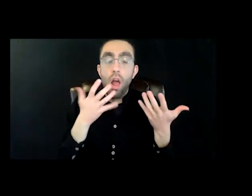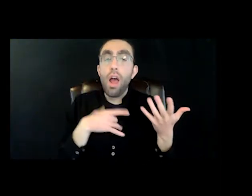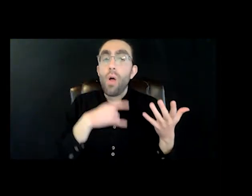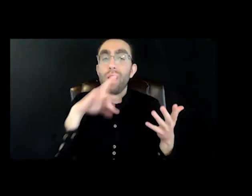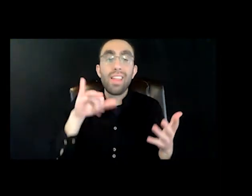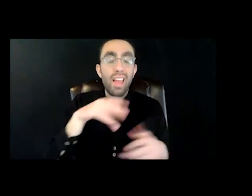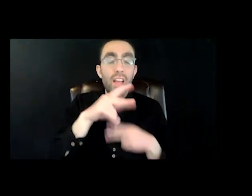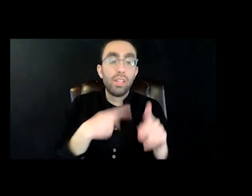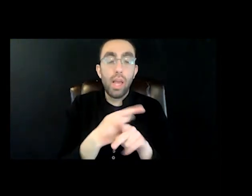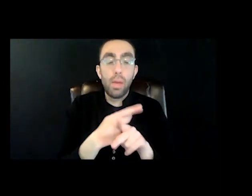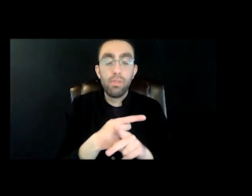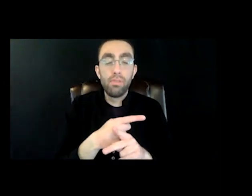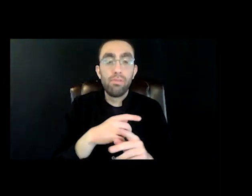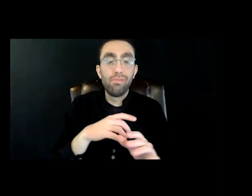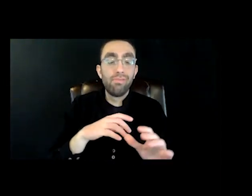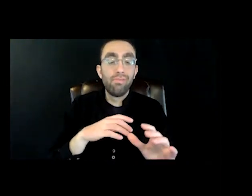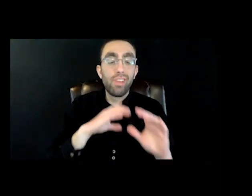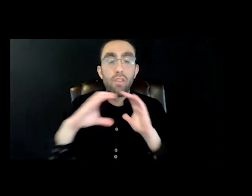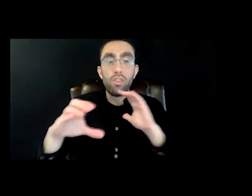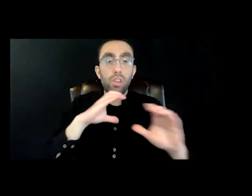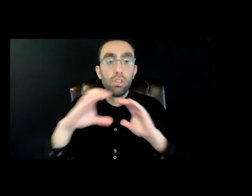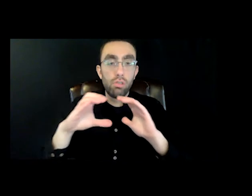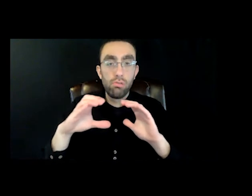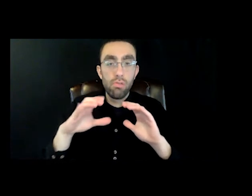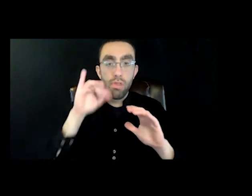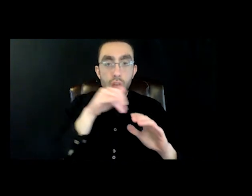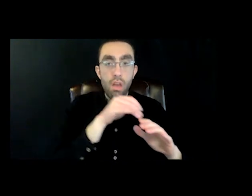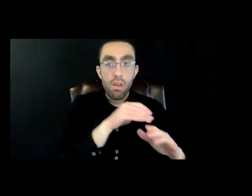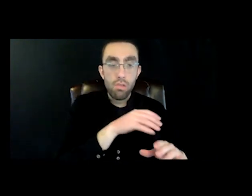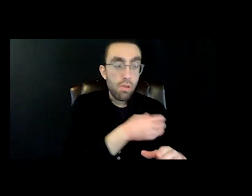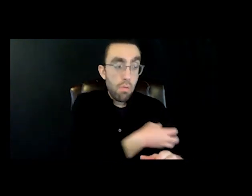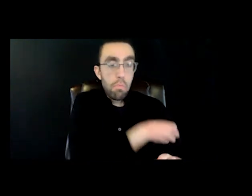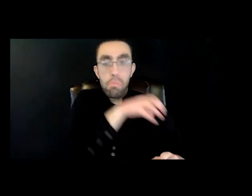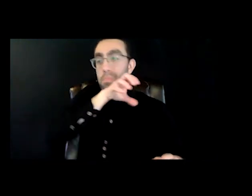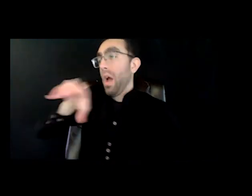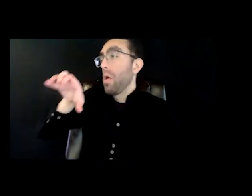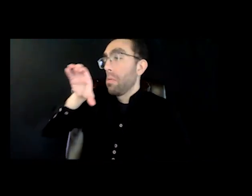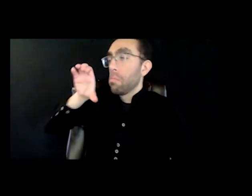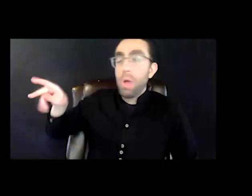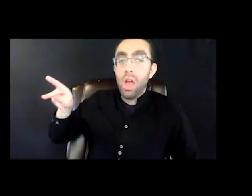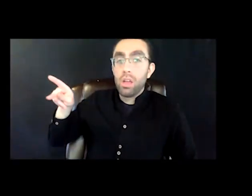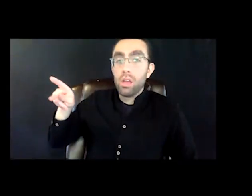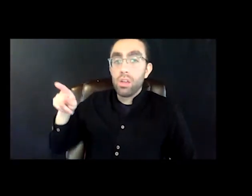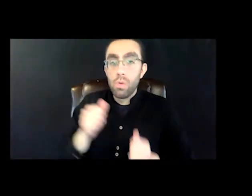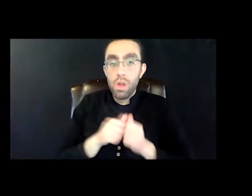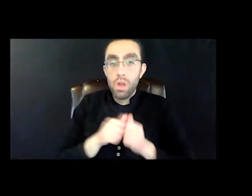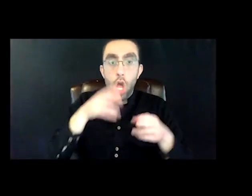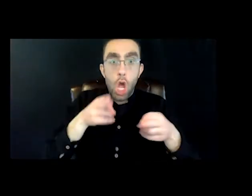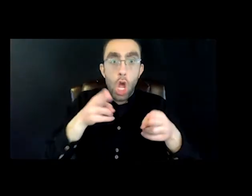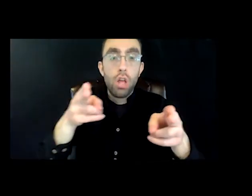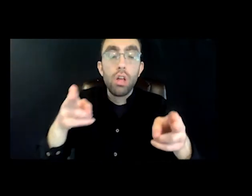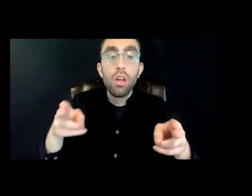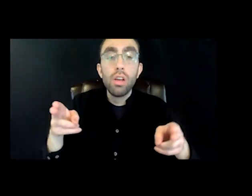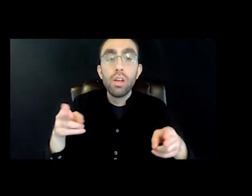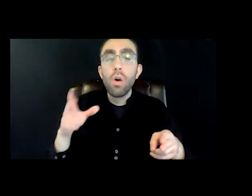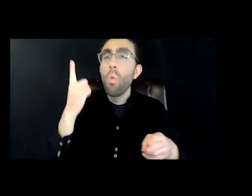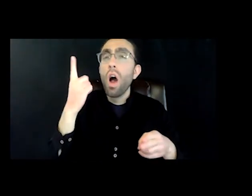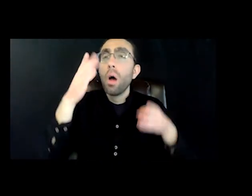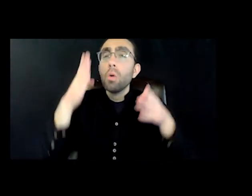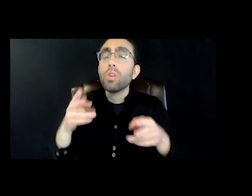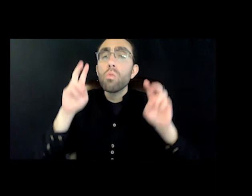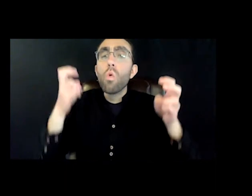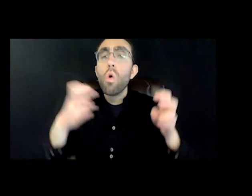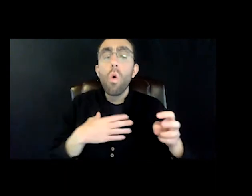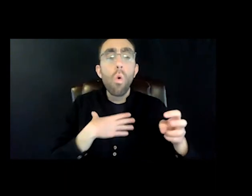The Rowan White in one of our broadcasts, an Indigenous seekkeeper, said that white people have an easier